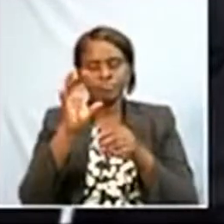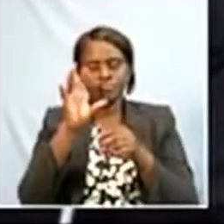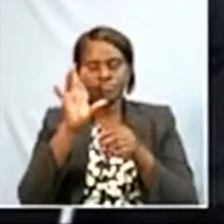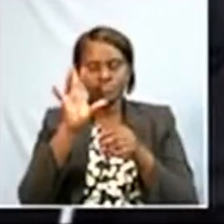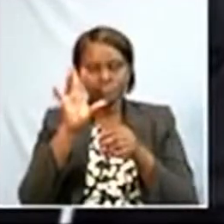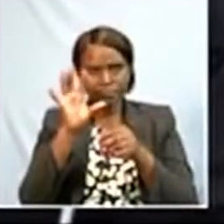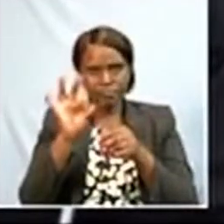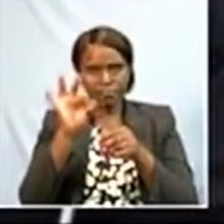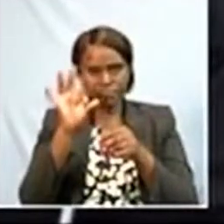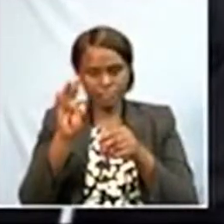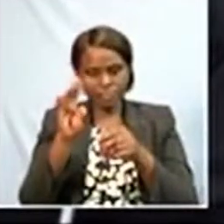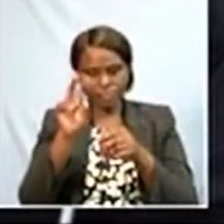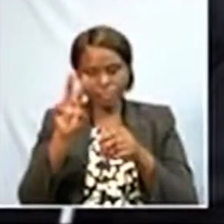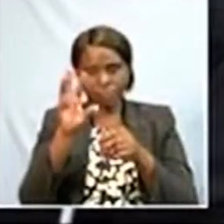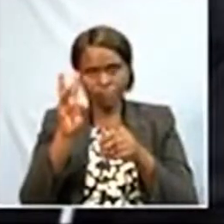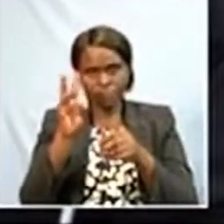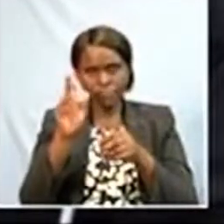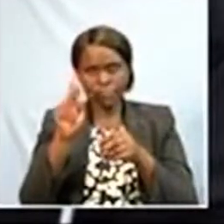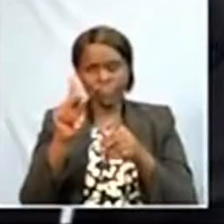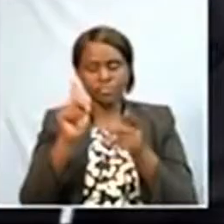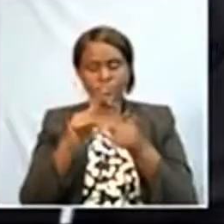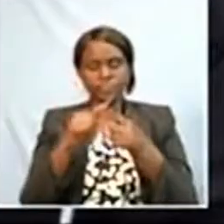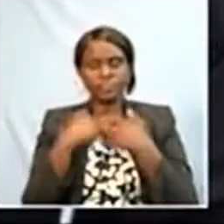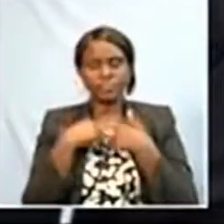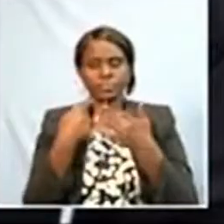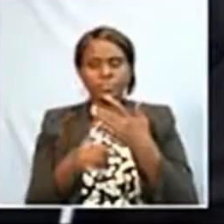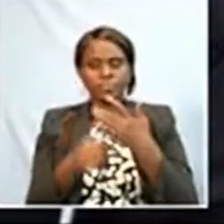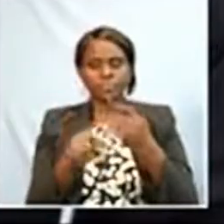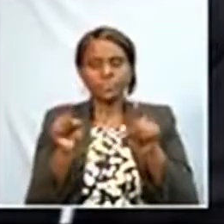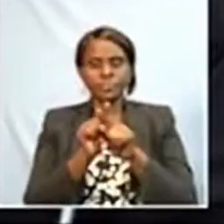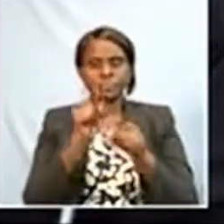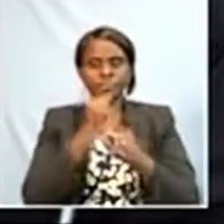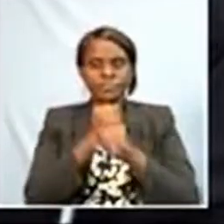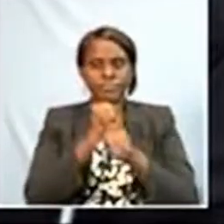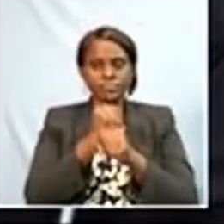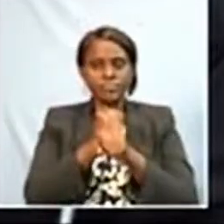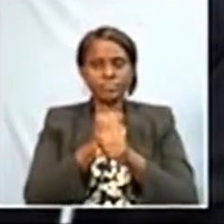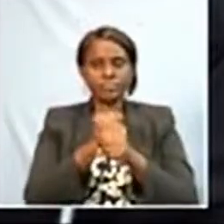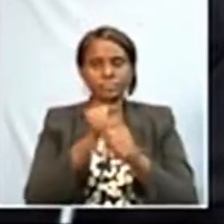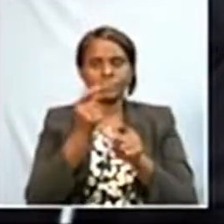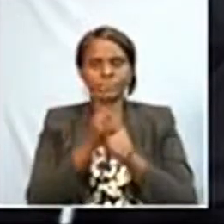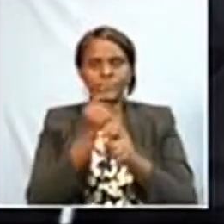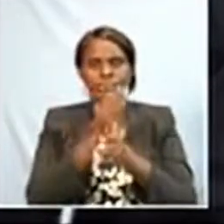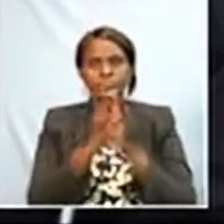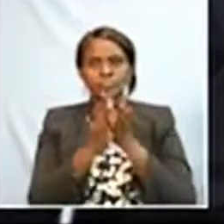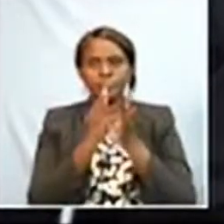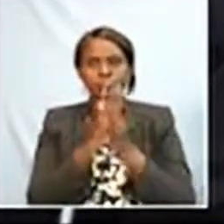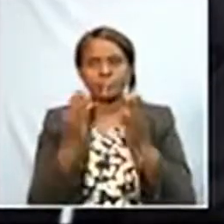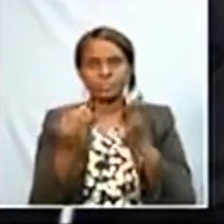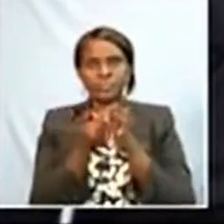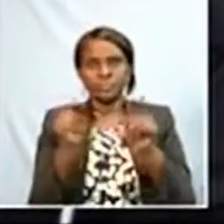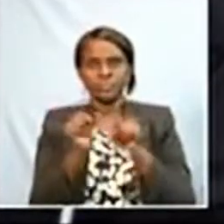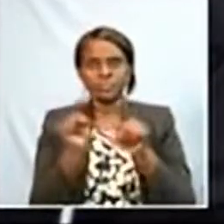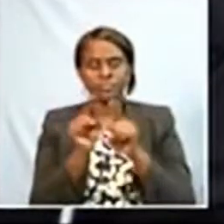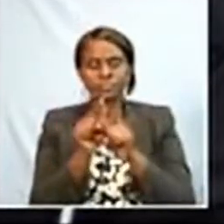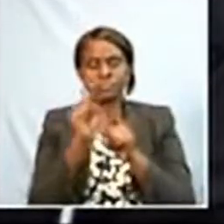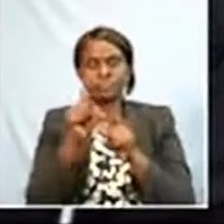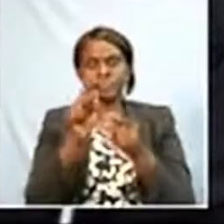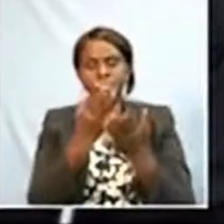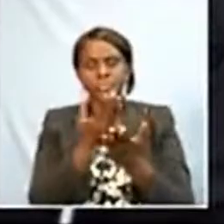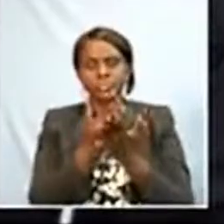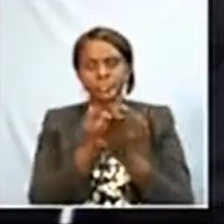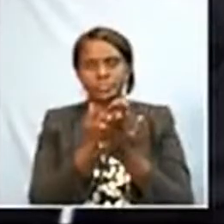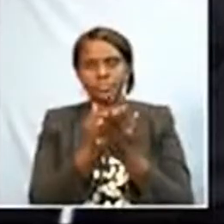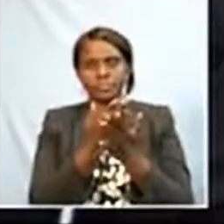697,026 kwacha to have the stated works done by a new contractor, and the same as was recommended